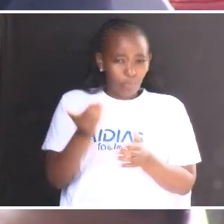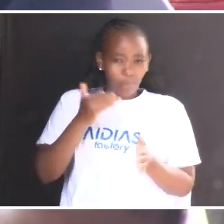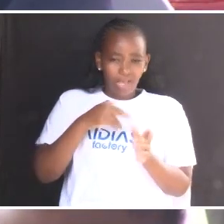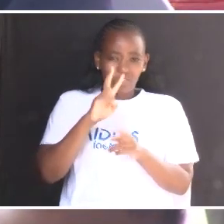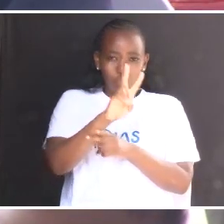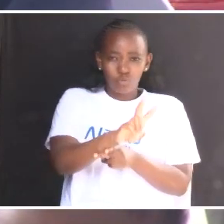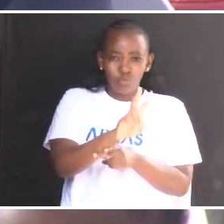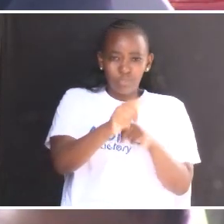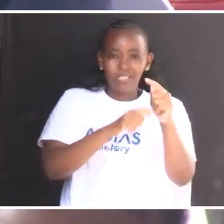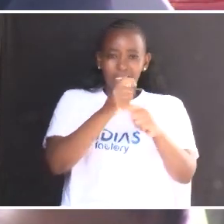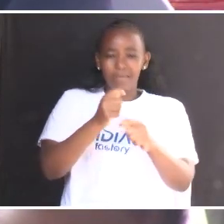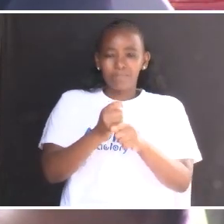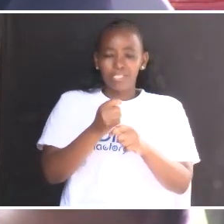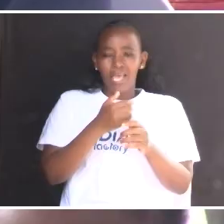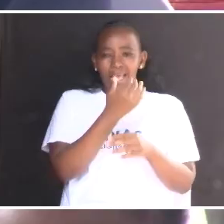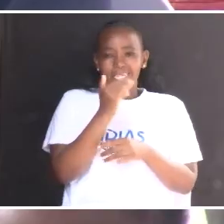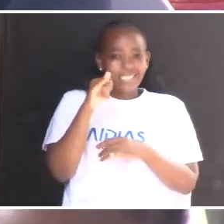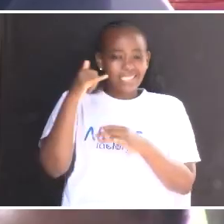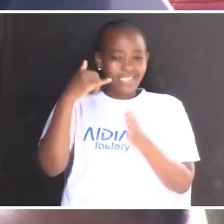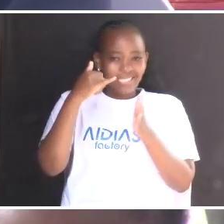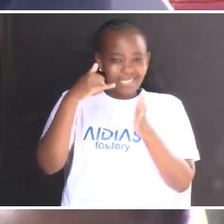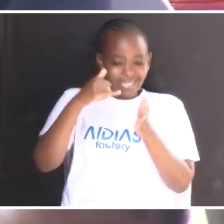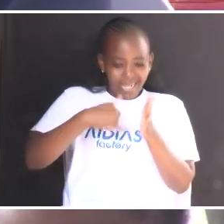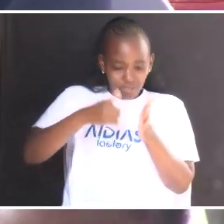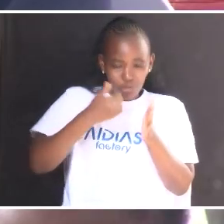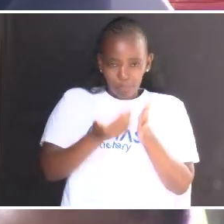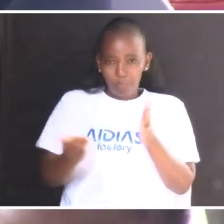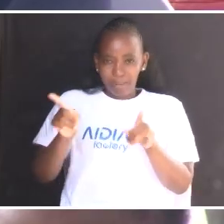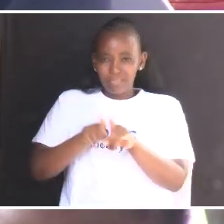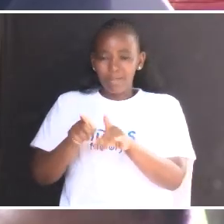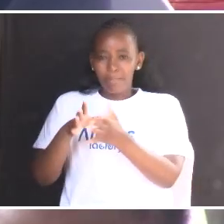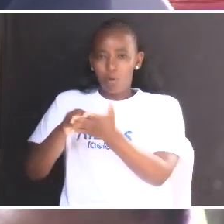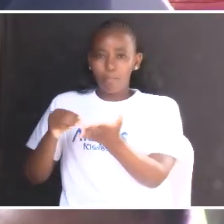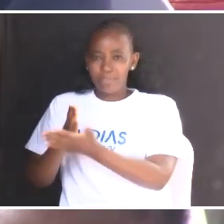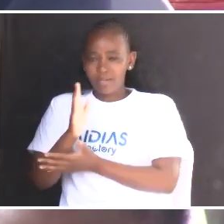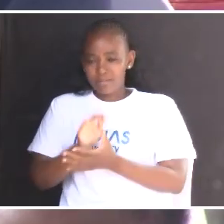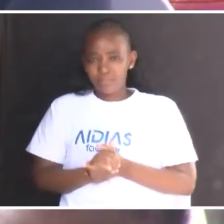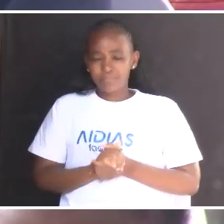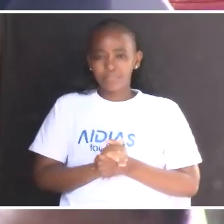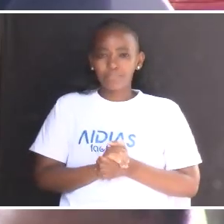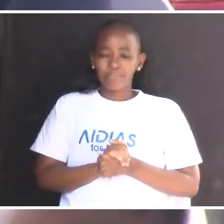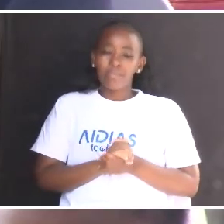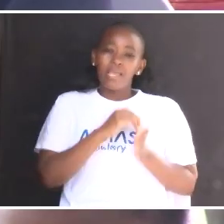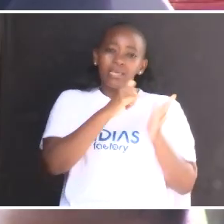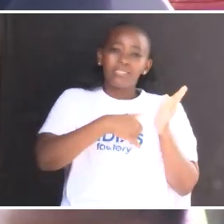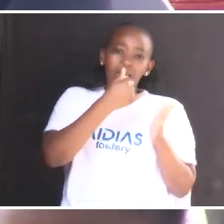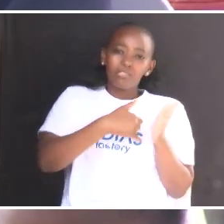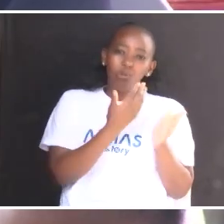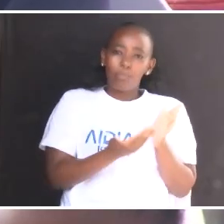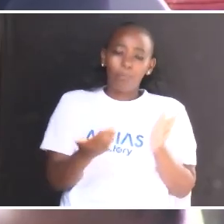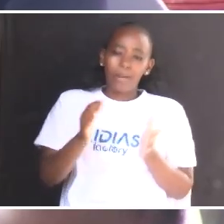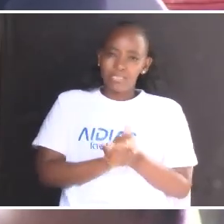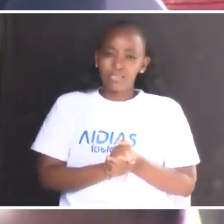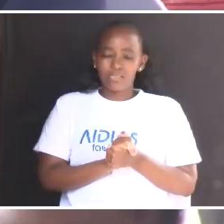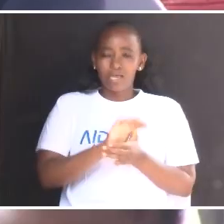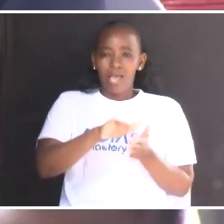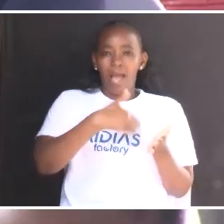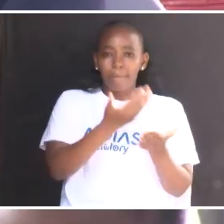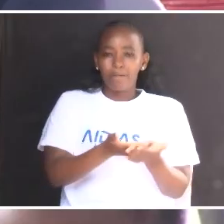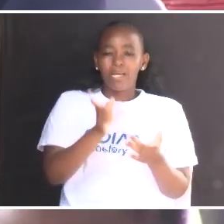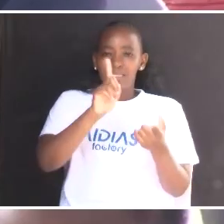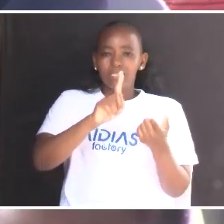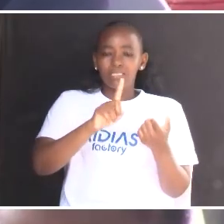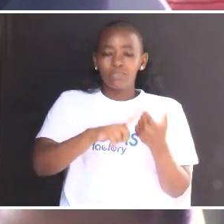na industrial property na iko na copyright. So industrial property applies